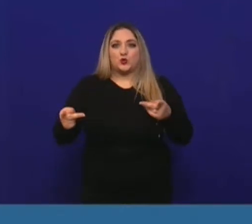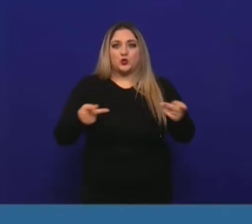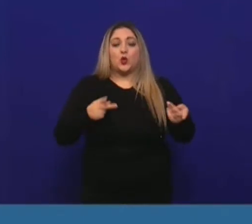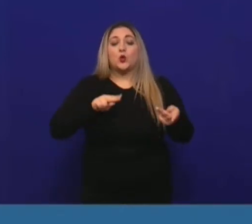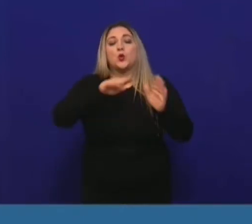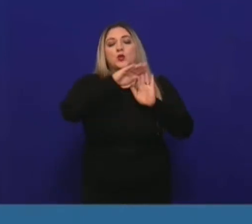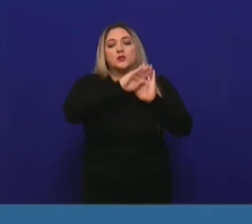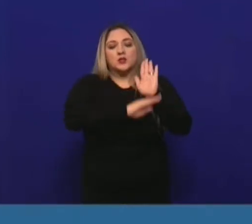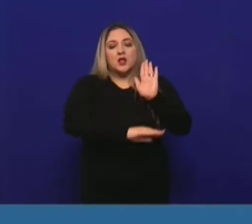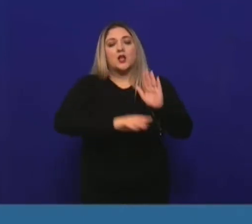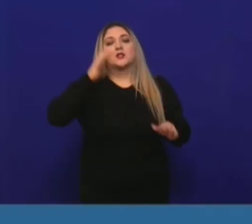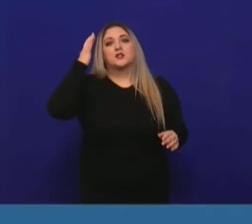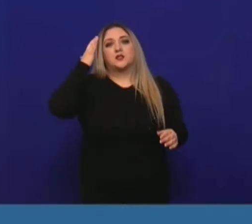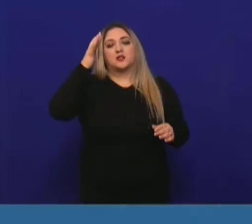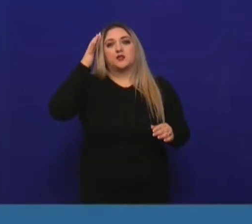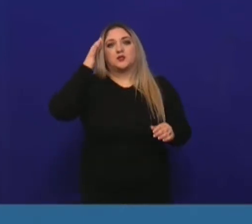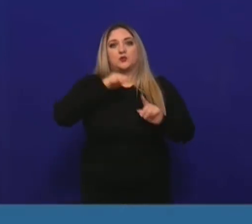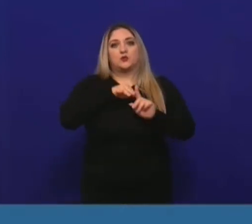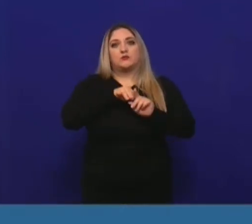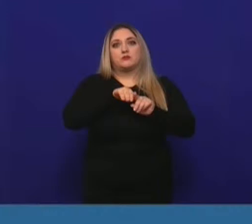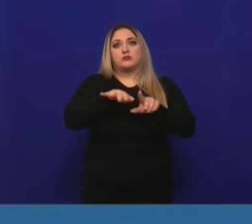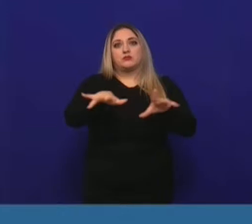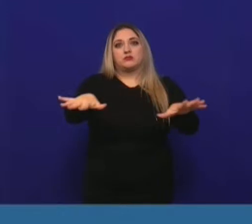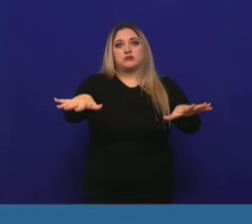naqsu r-riskju ta' trasmissjoni.